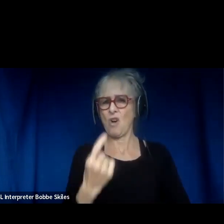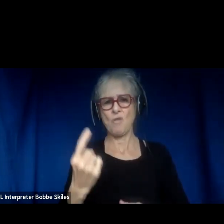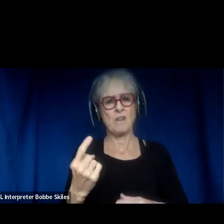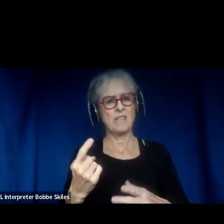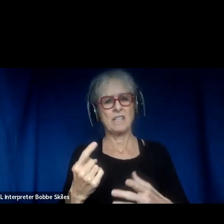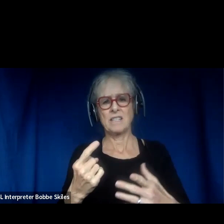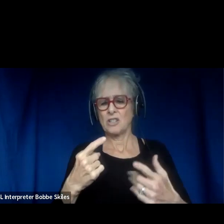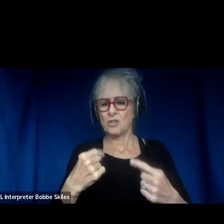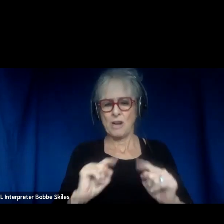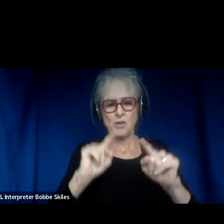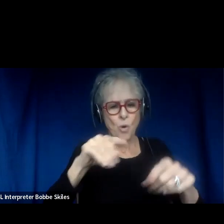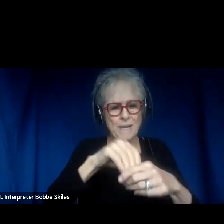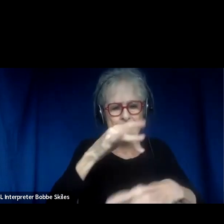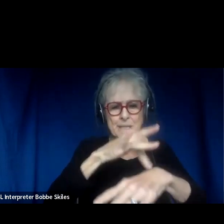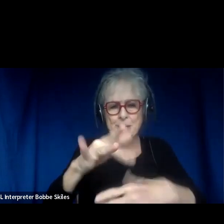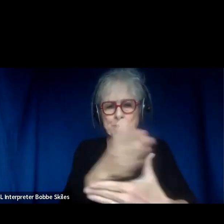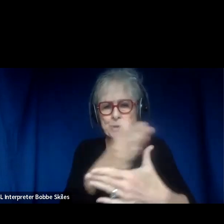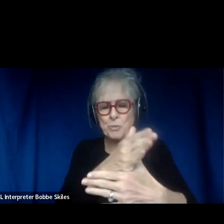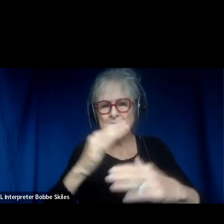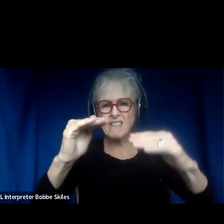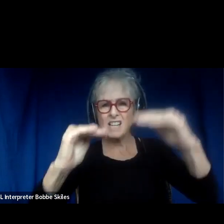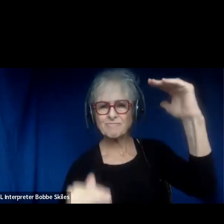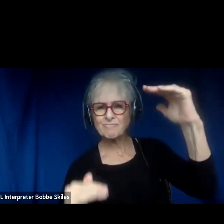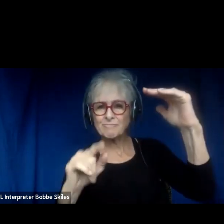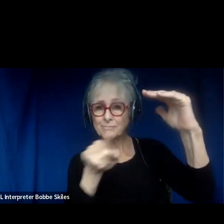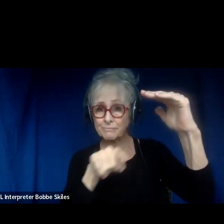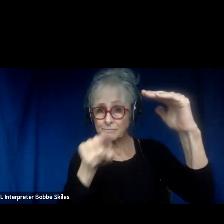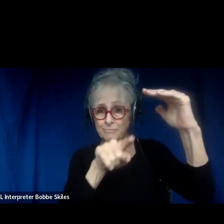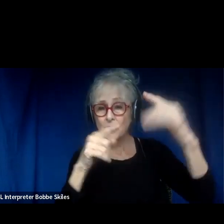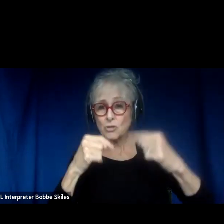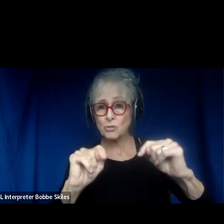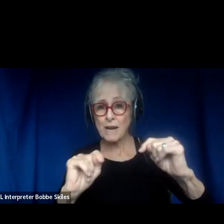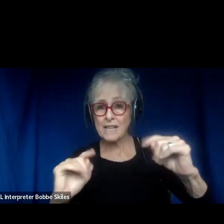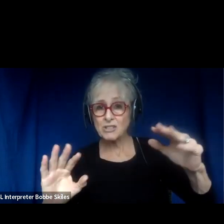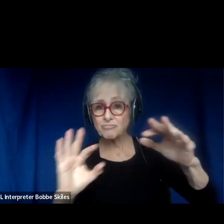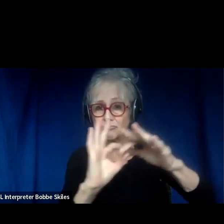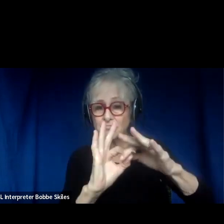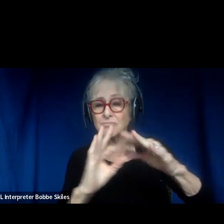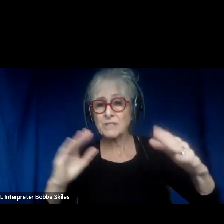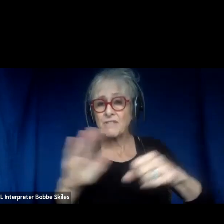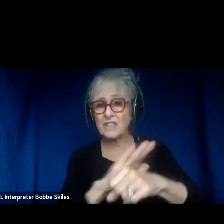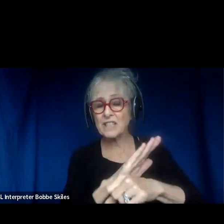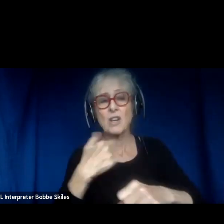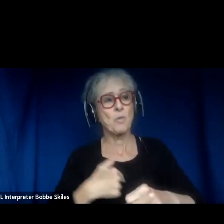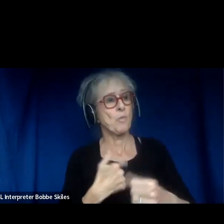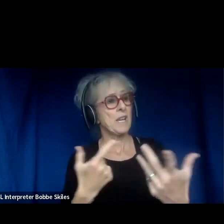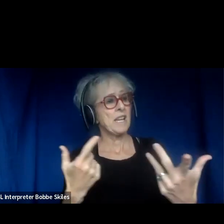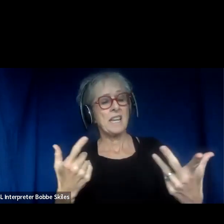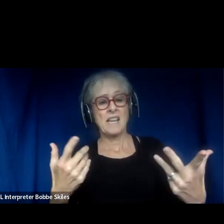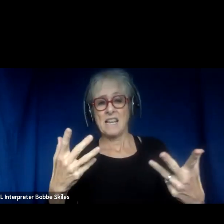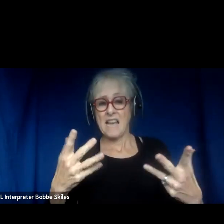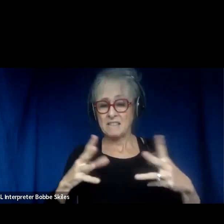in between the gaps to try to fill them. And we embrace, we take on, and we're proud of our